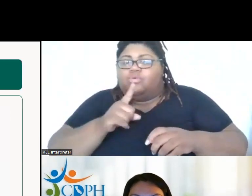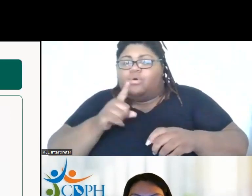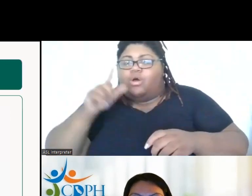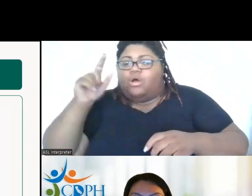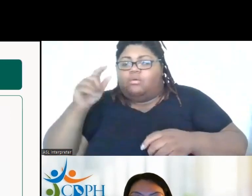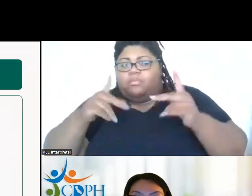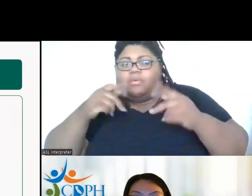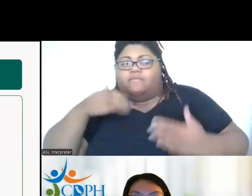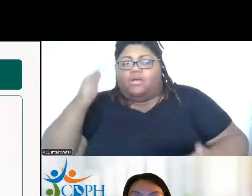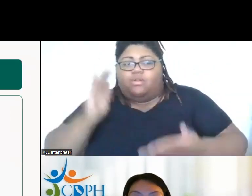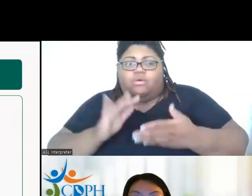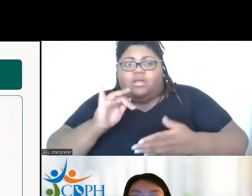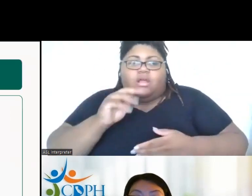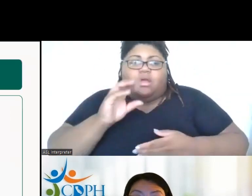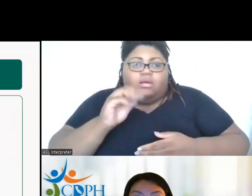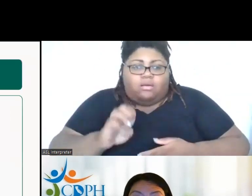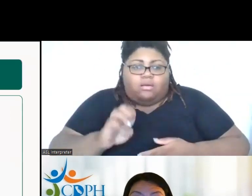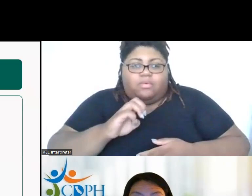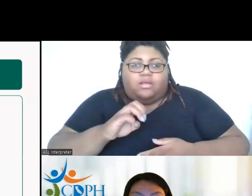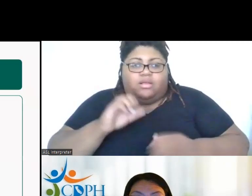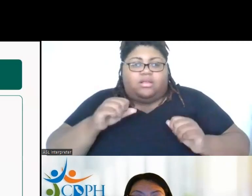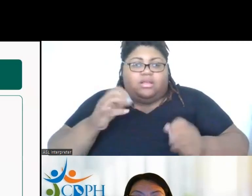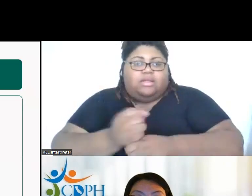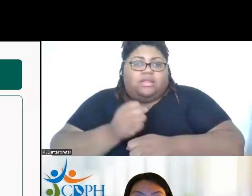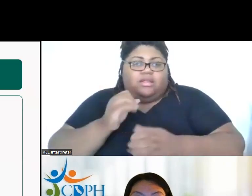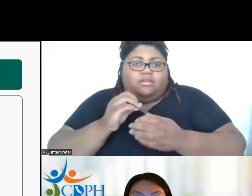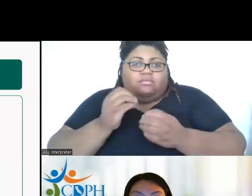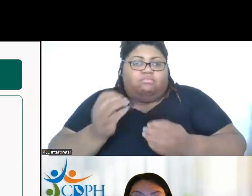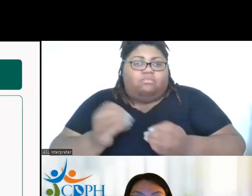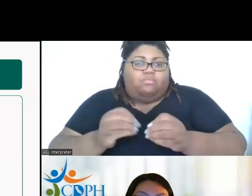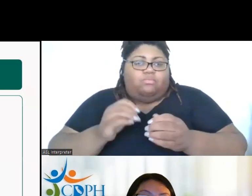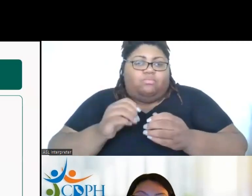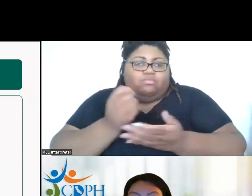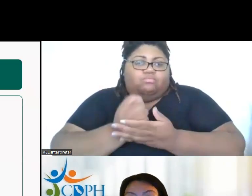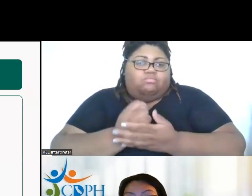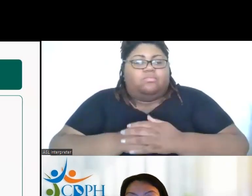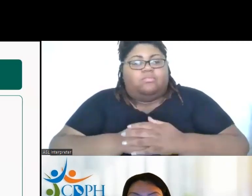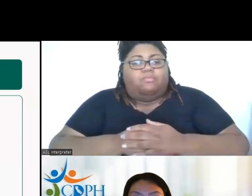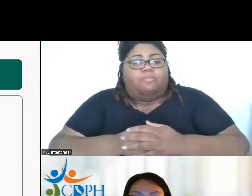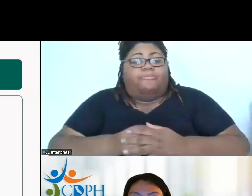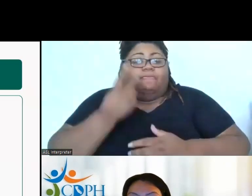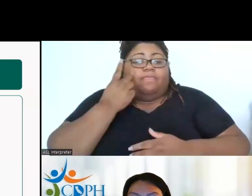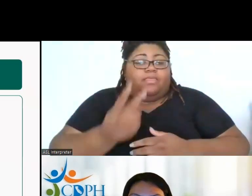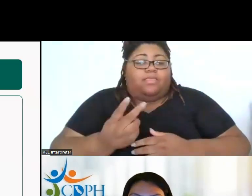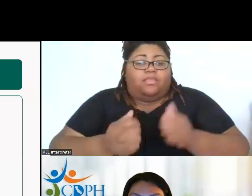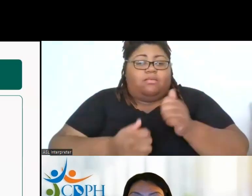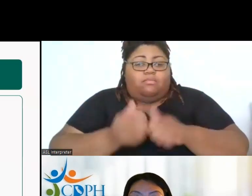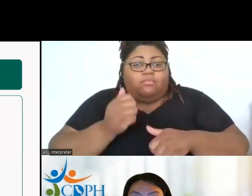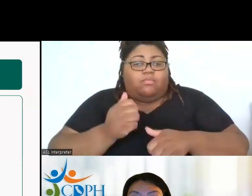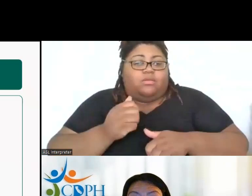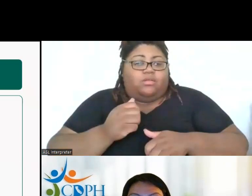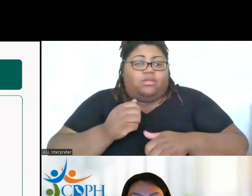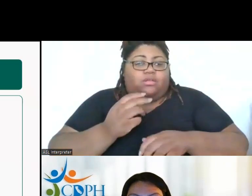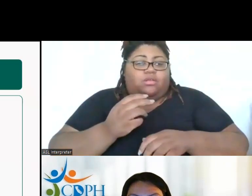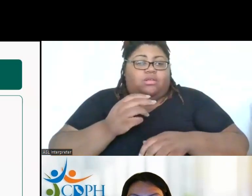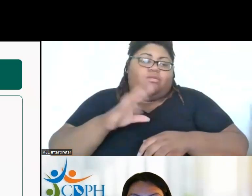codes. It's also worth noting that underutilization is happening across the board, and we're seeing it happen even in the